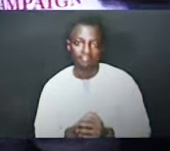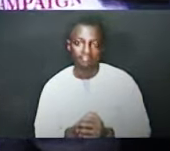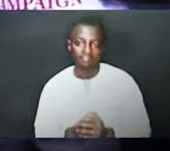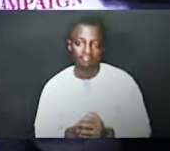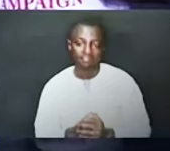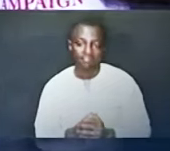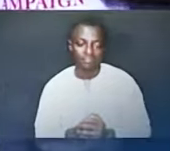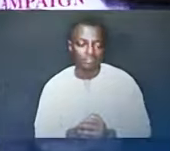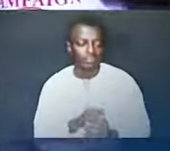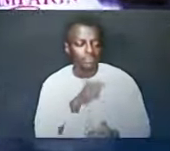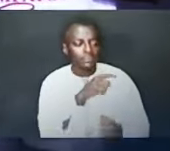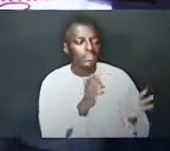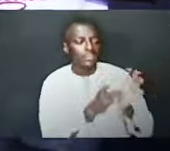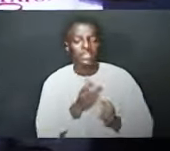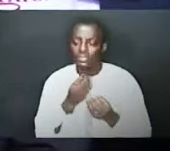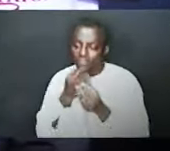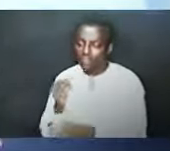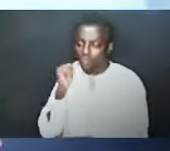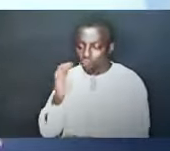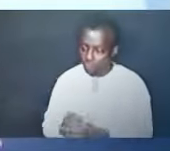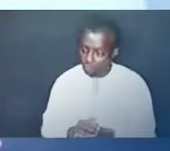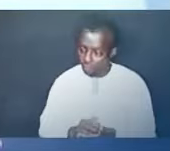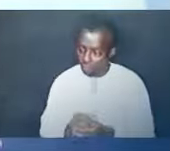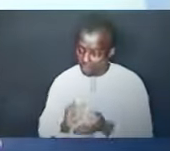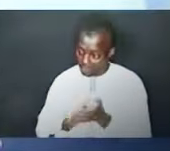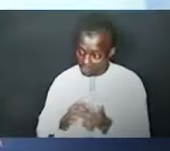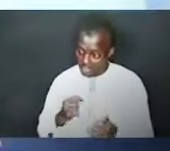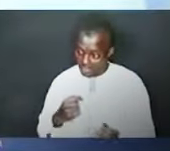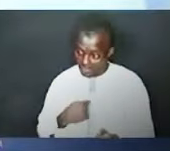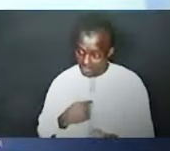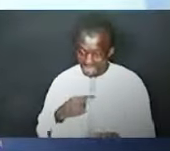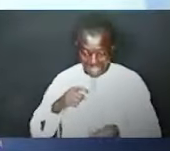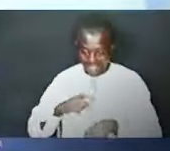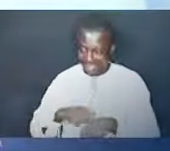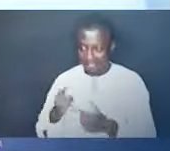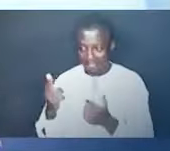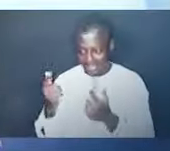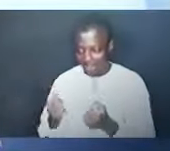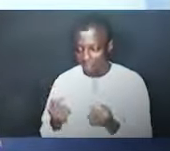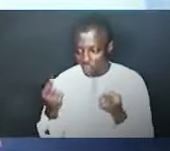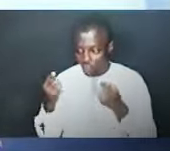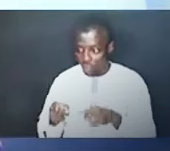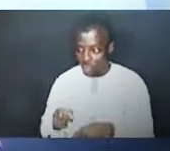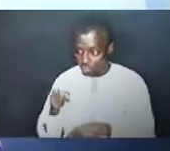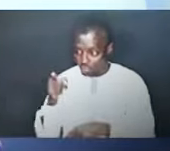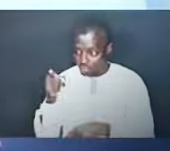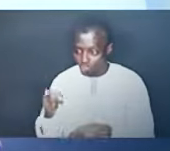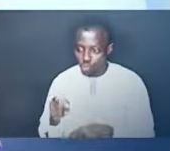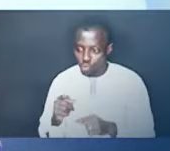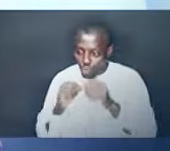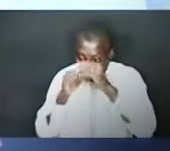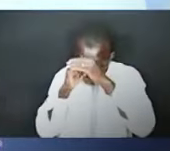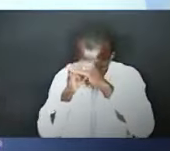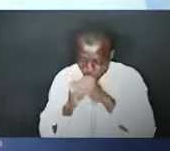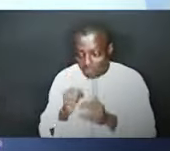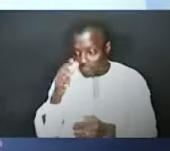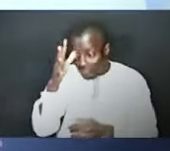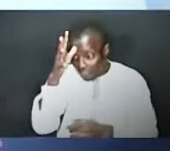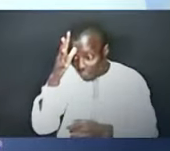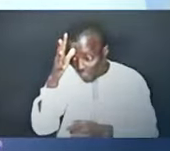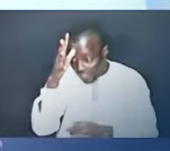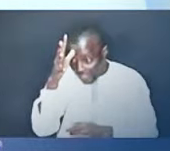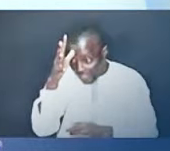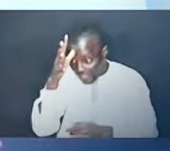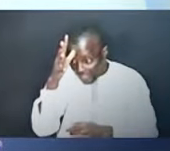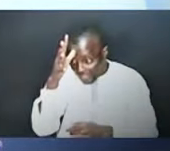Woman, Jesus replied, believe me, a time is coming when you will worship the Father.